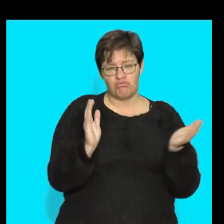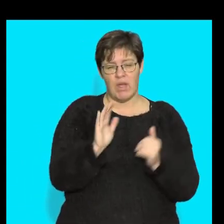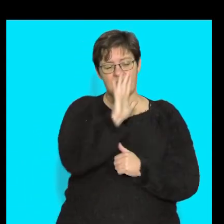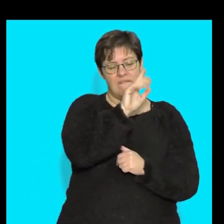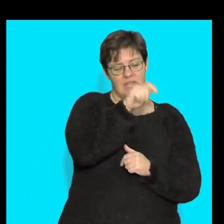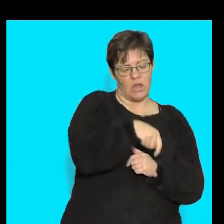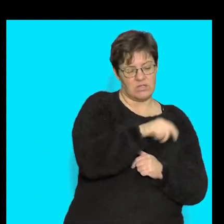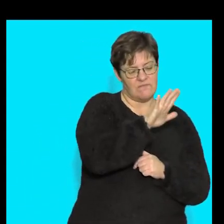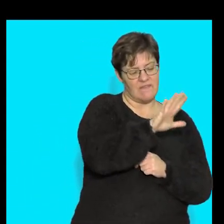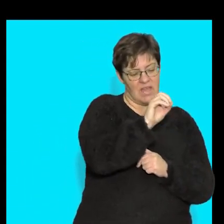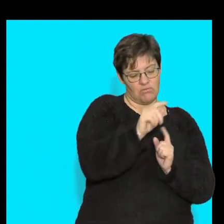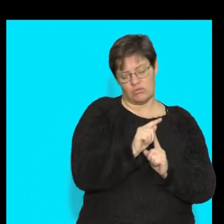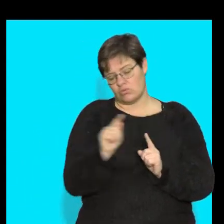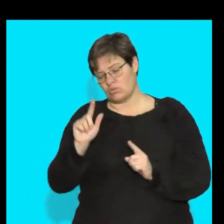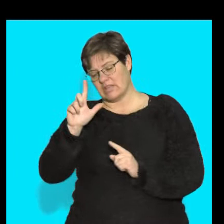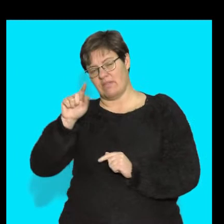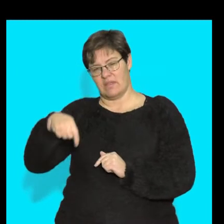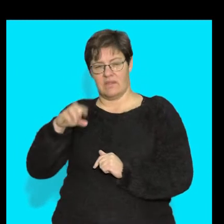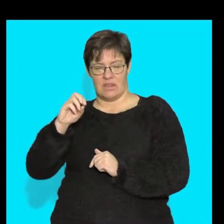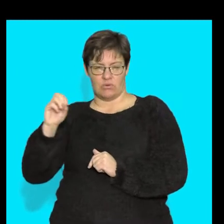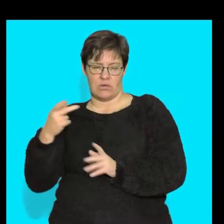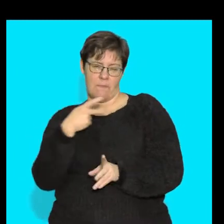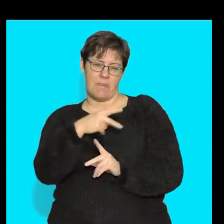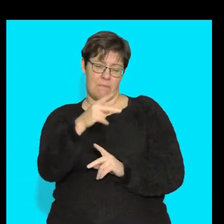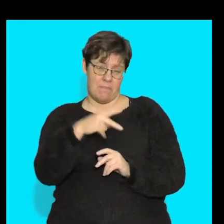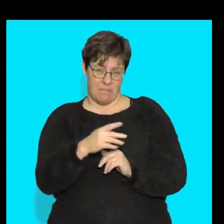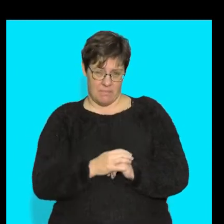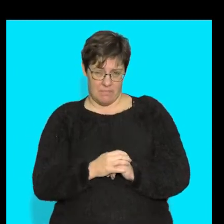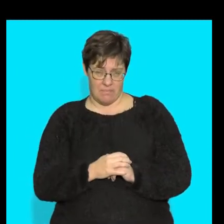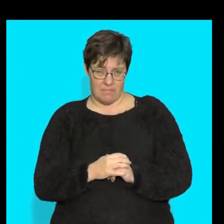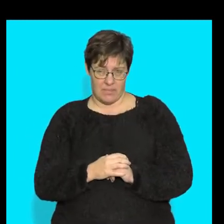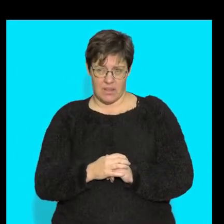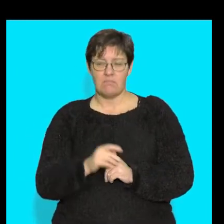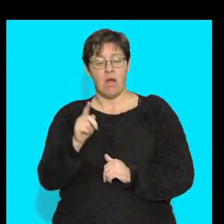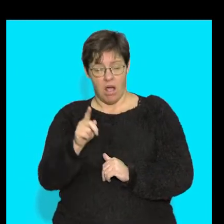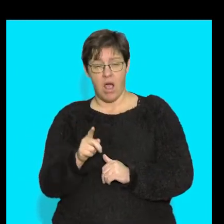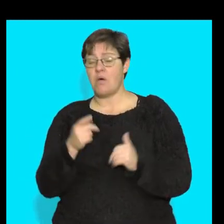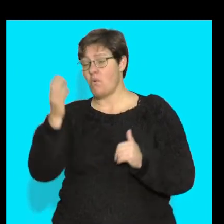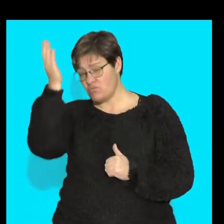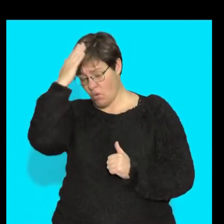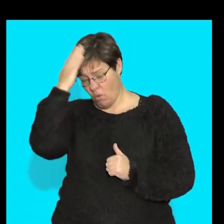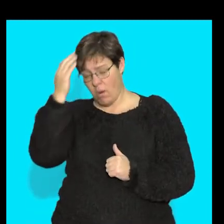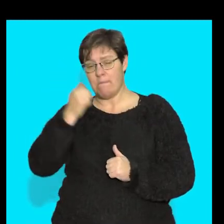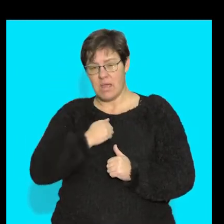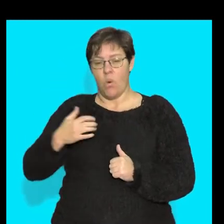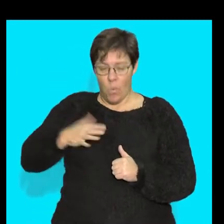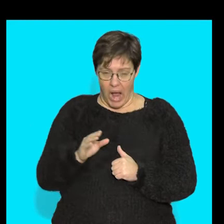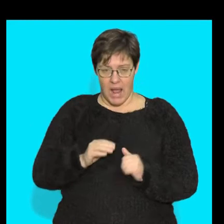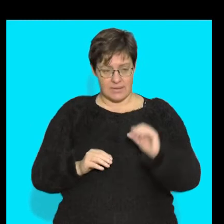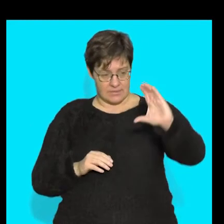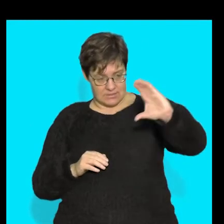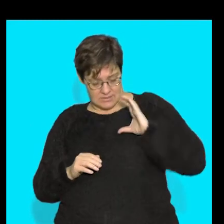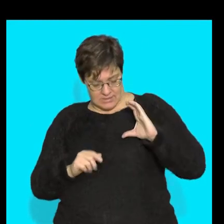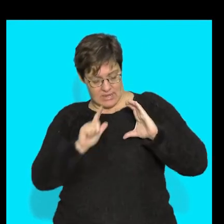between 5,500 and 7,000. This is a really, really good lady. So she knows, I want to